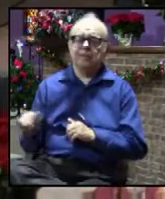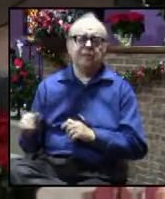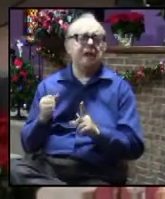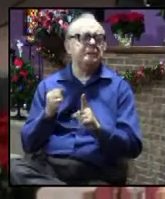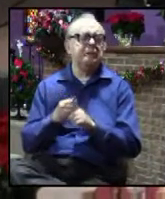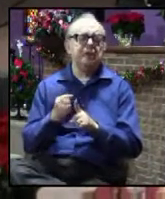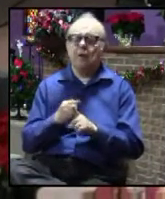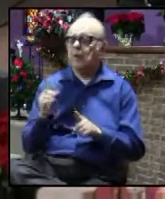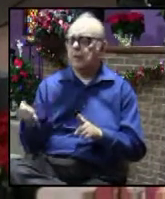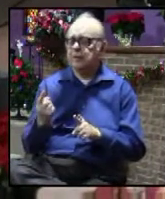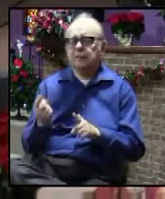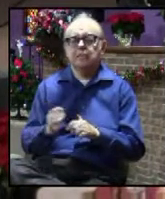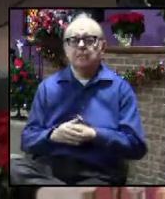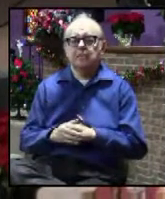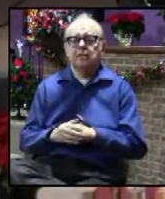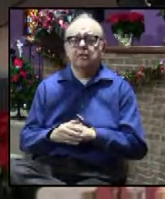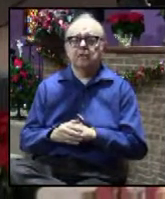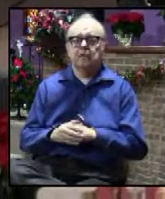beat.